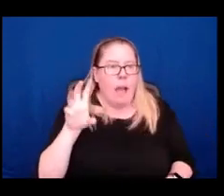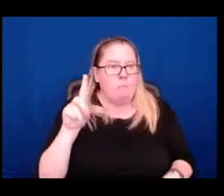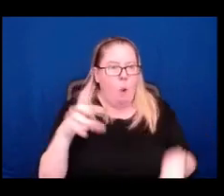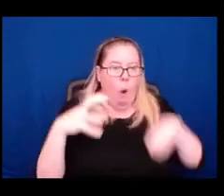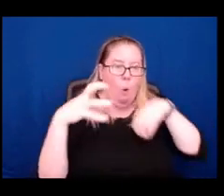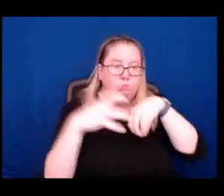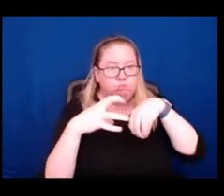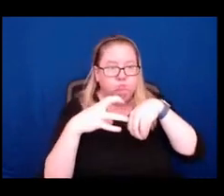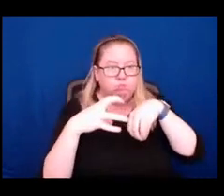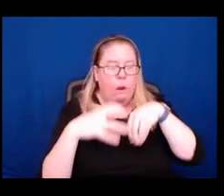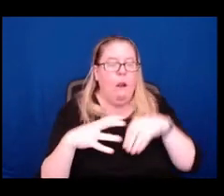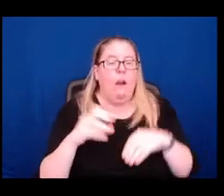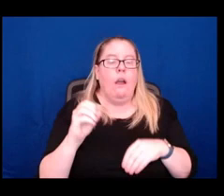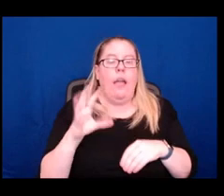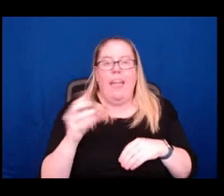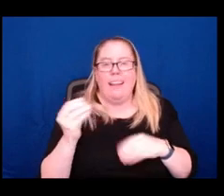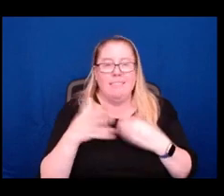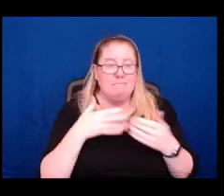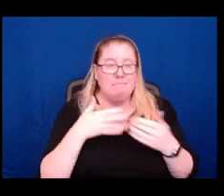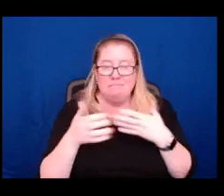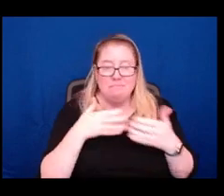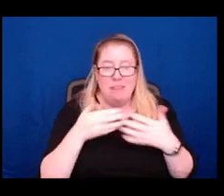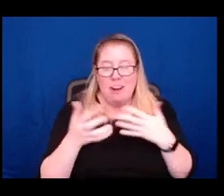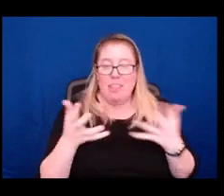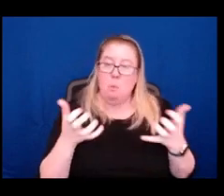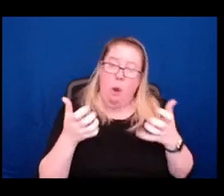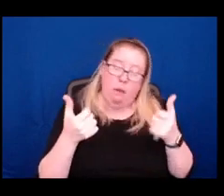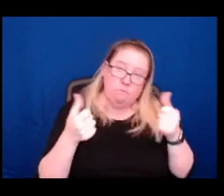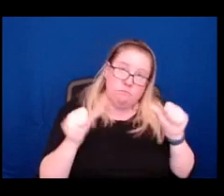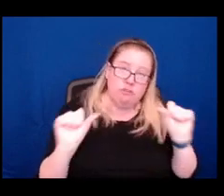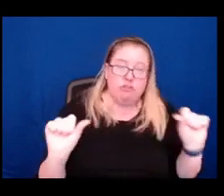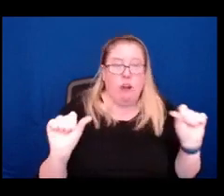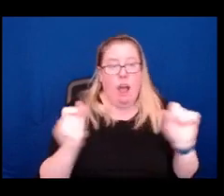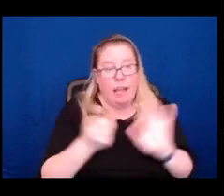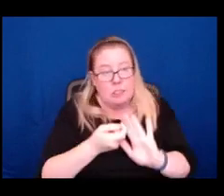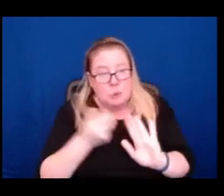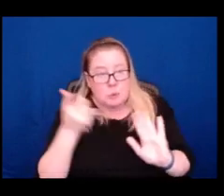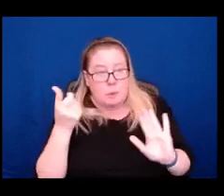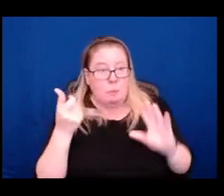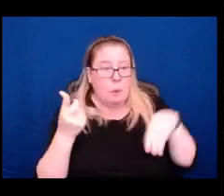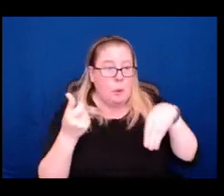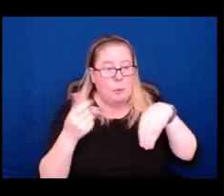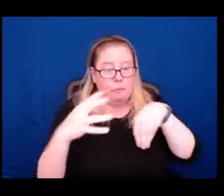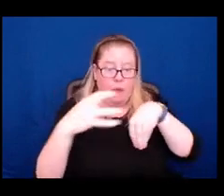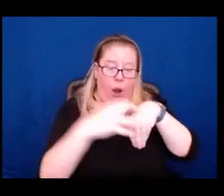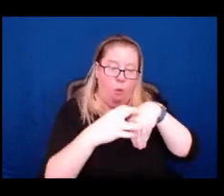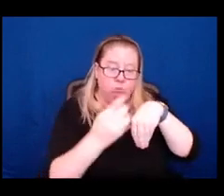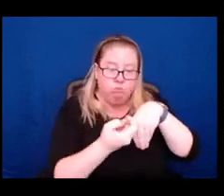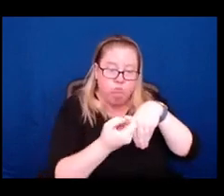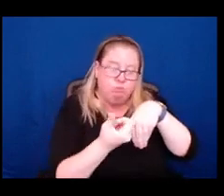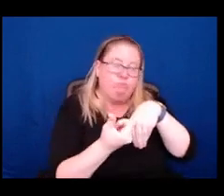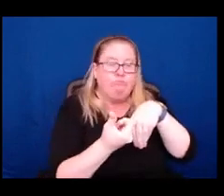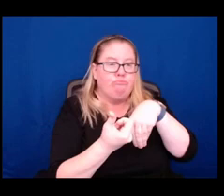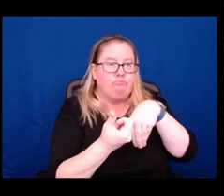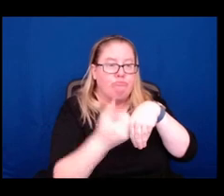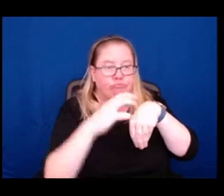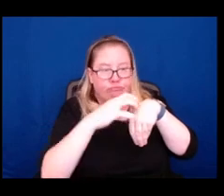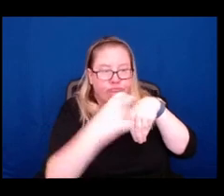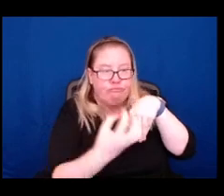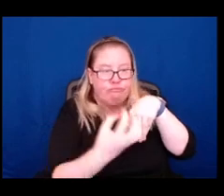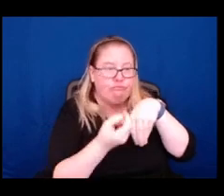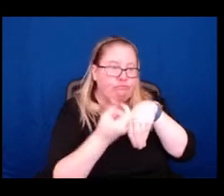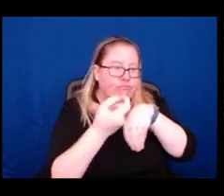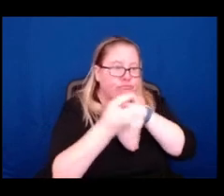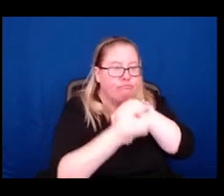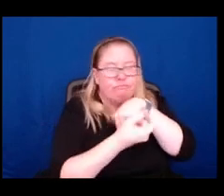fibroids. And the fact that no matter how much they wanted to try to remove them without doing a hysterectomy, he just